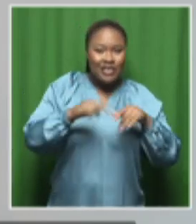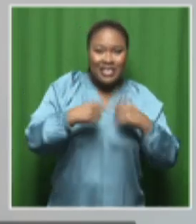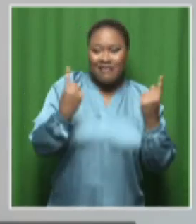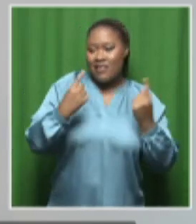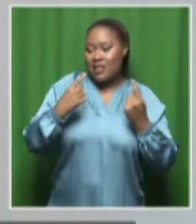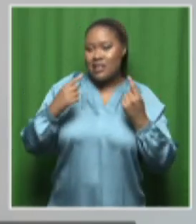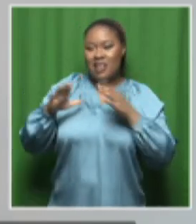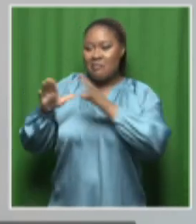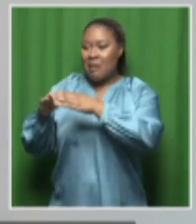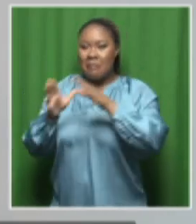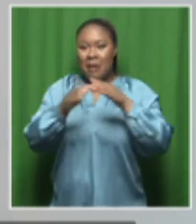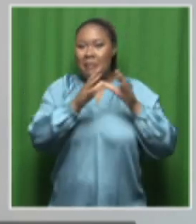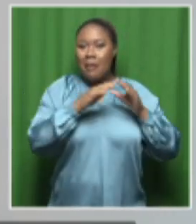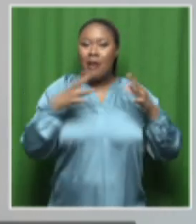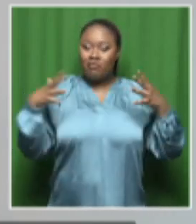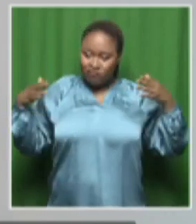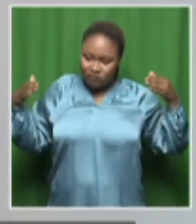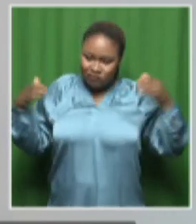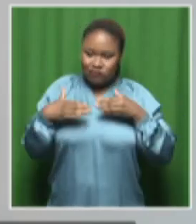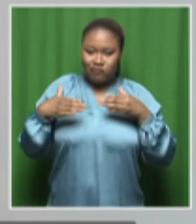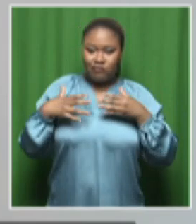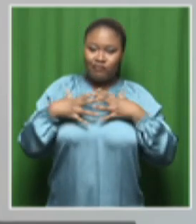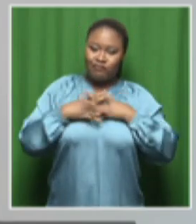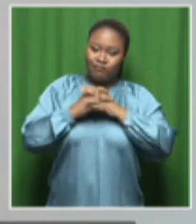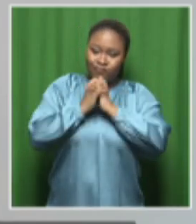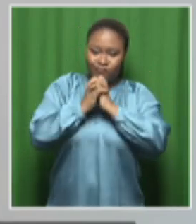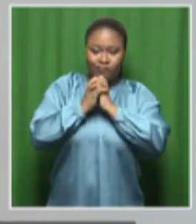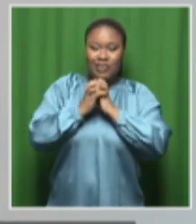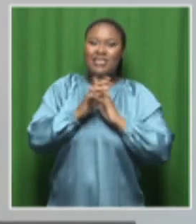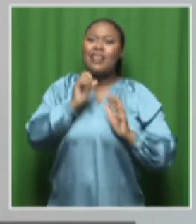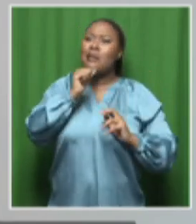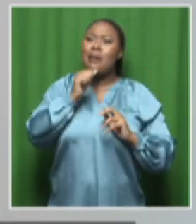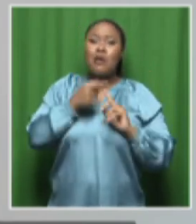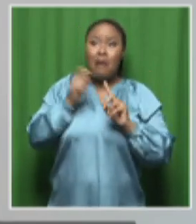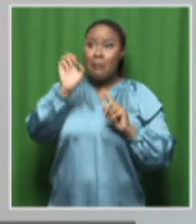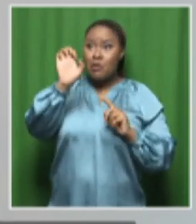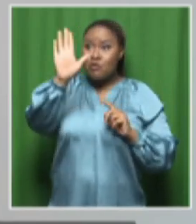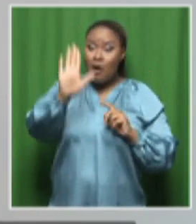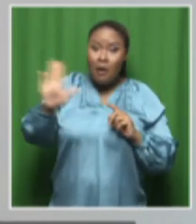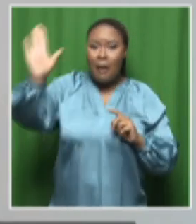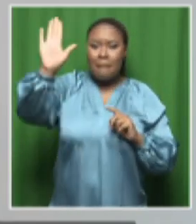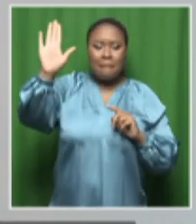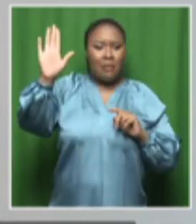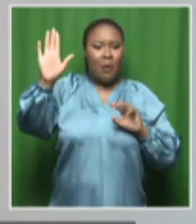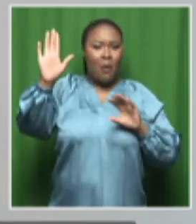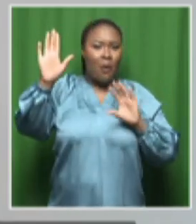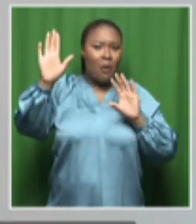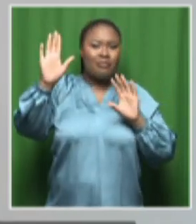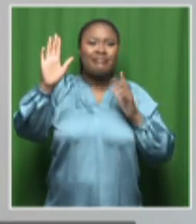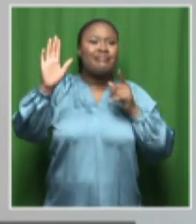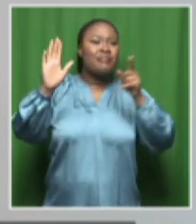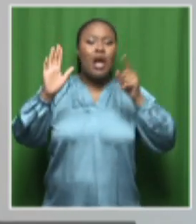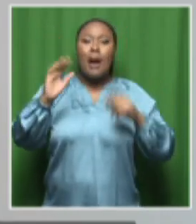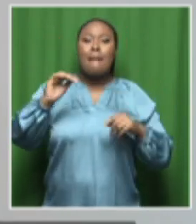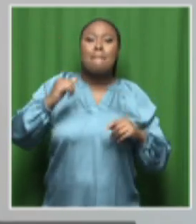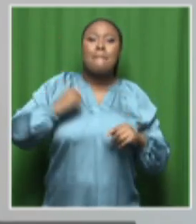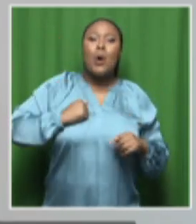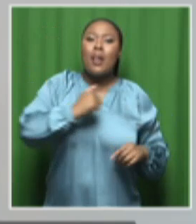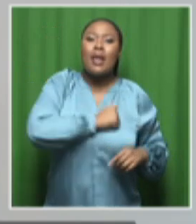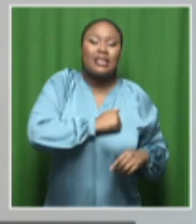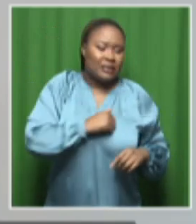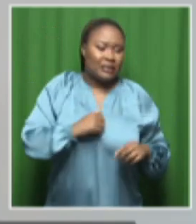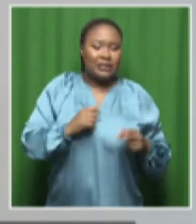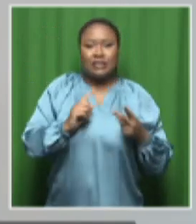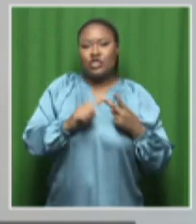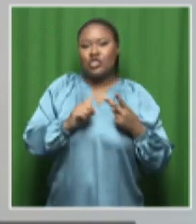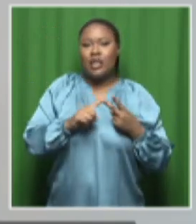actually speaks to, you can be from Europe, you can be from Poland, you can be from Germany, you